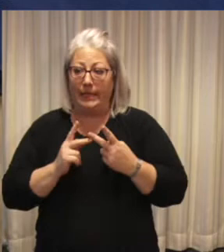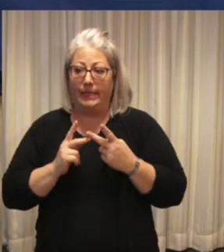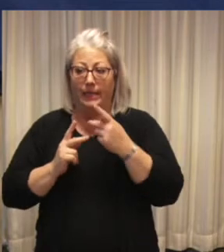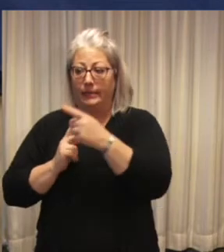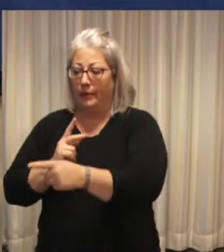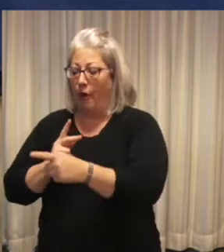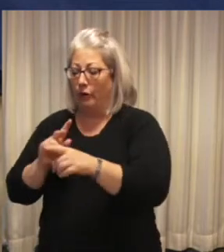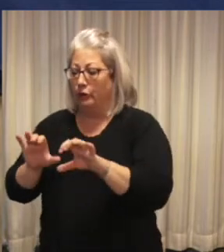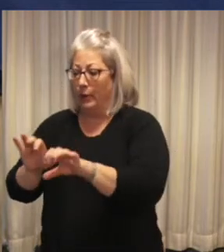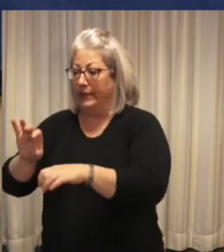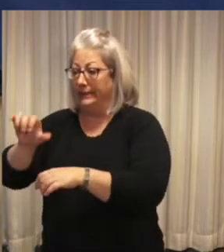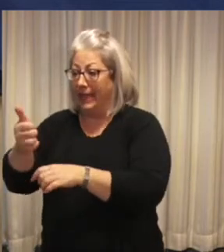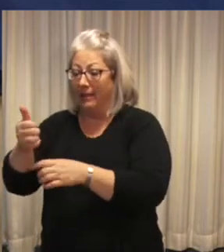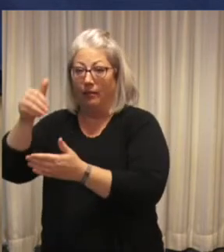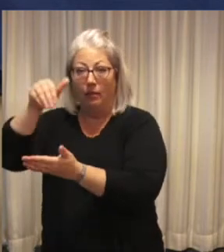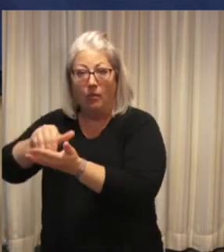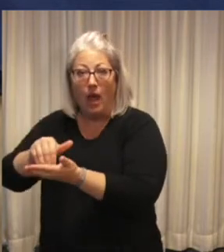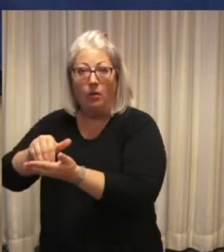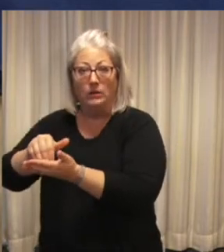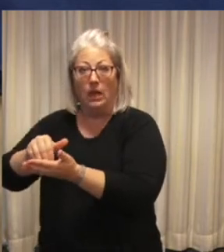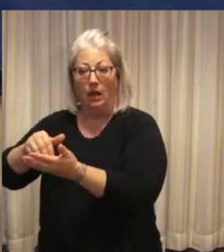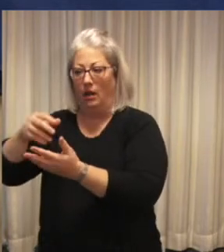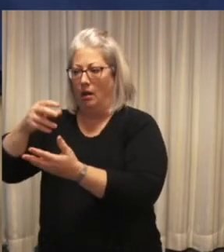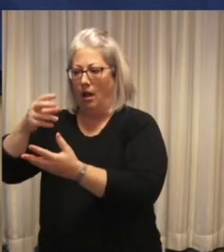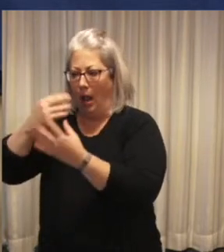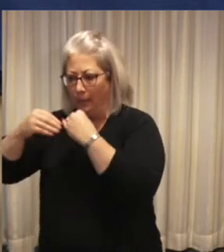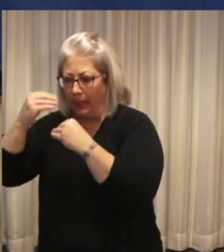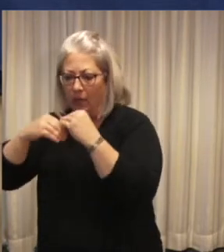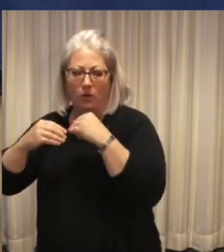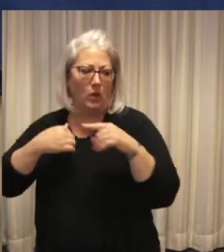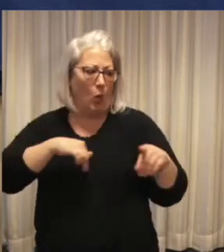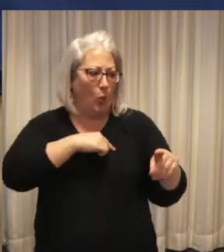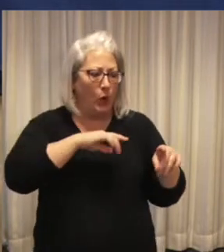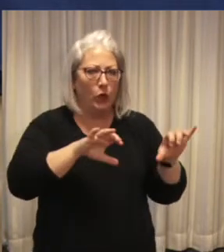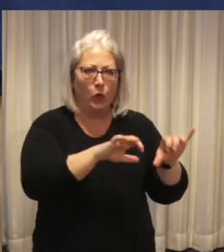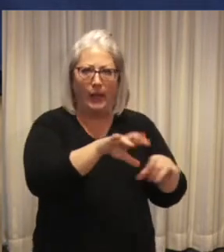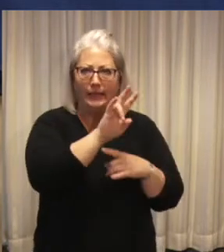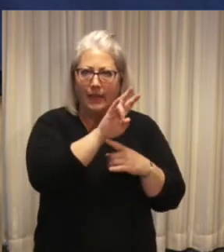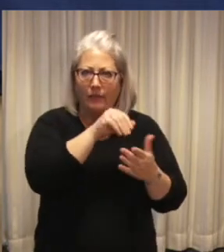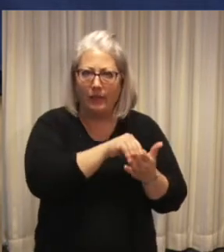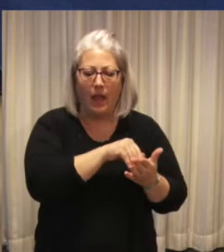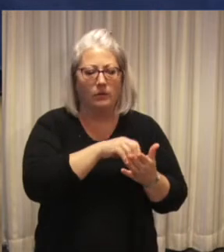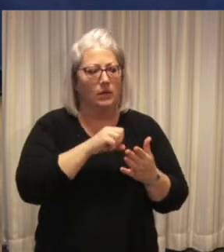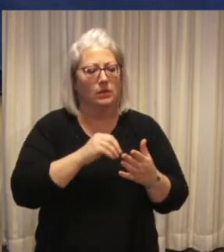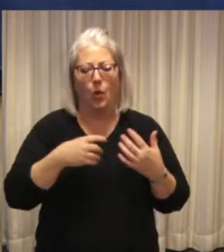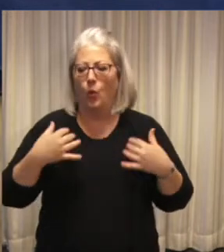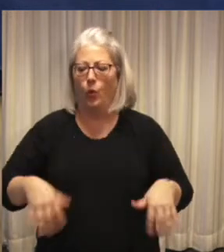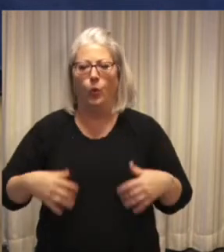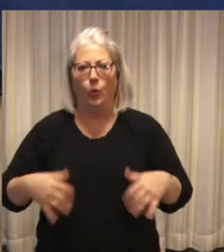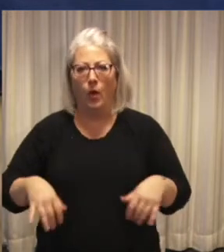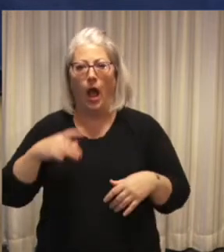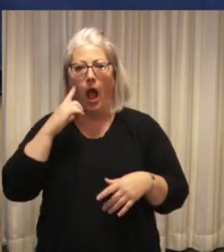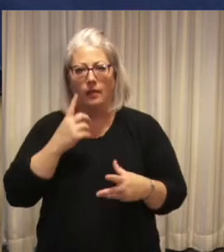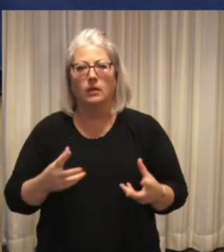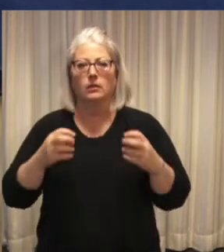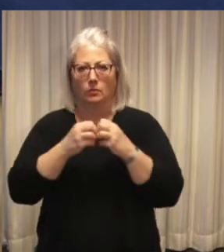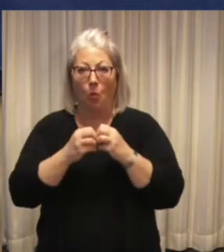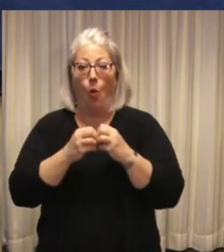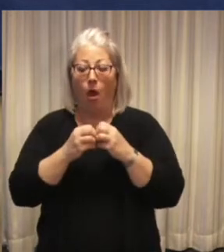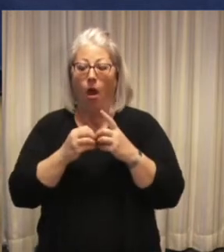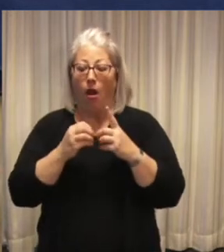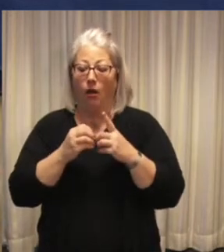we're getting it out there. We're working. We're getting it out there. So I know there's more that needs to be done, and I think we just continue to get better